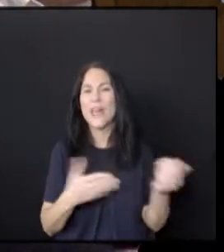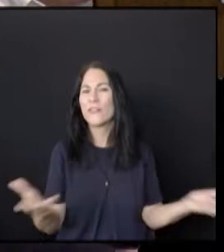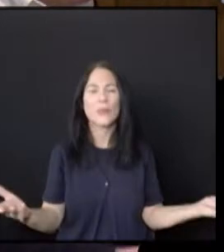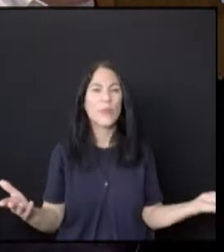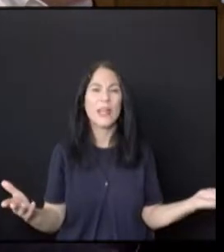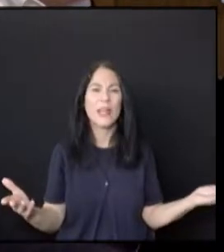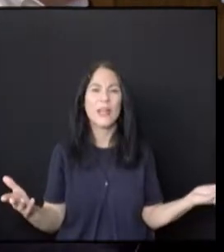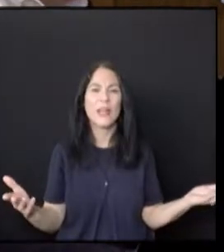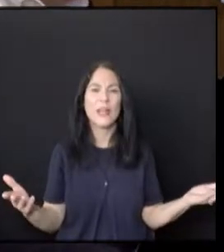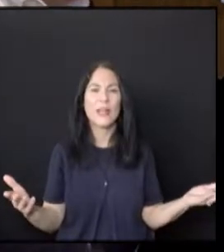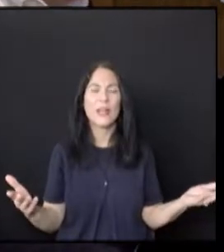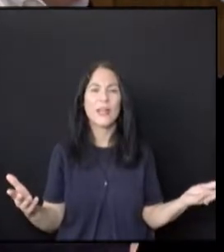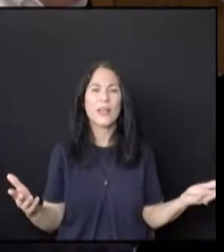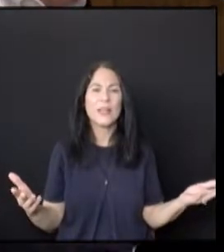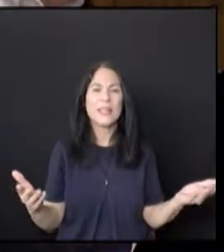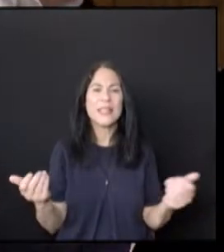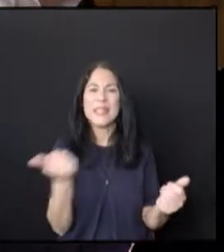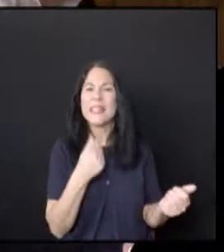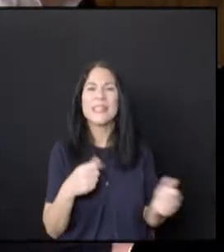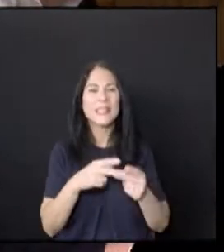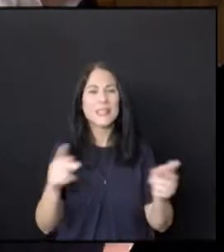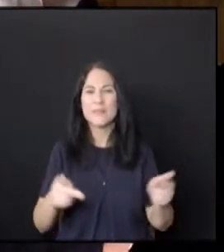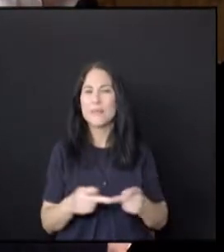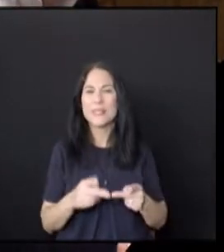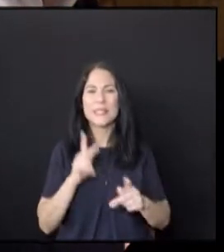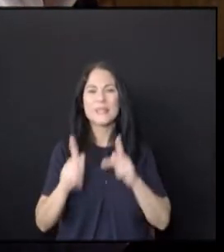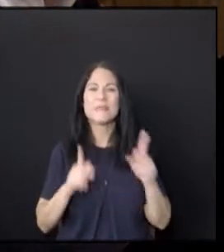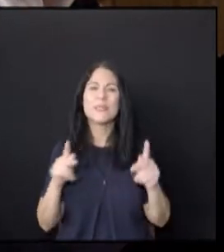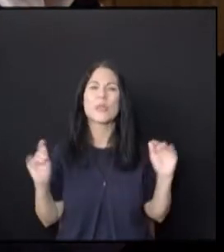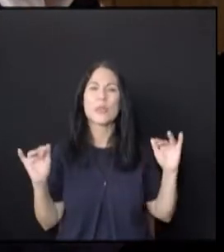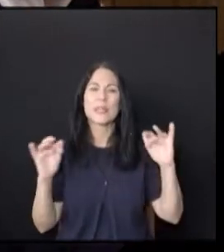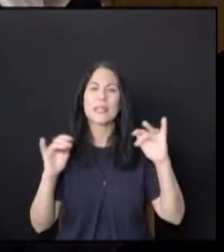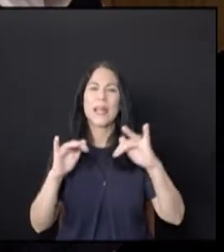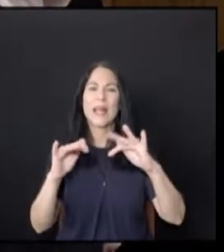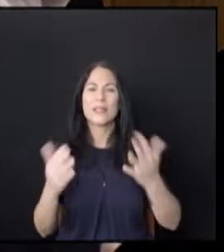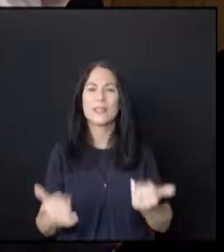that anybody has gathered in this moment.